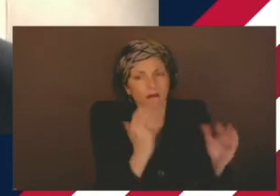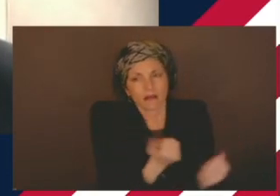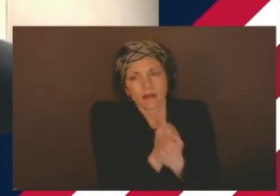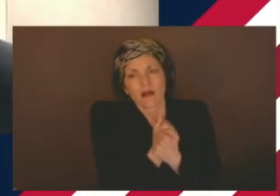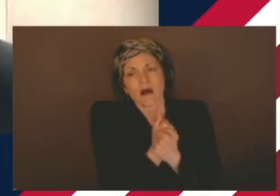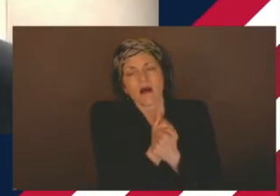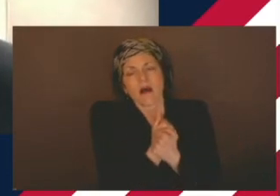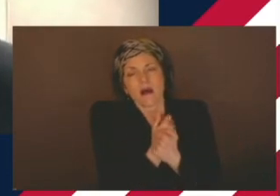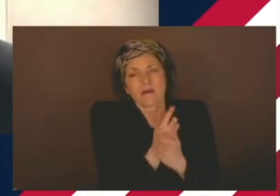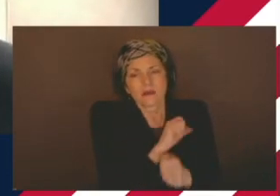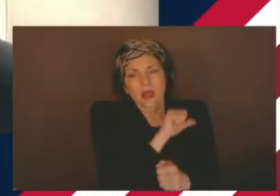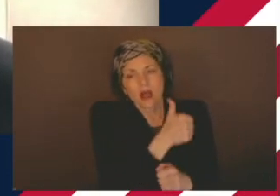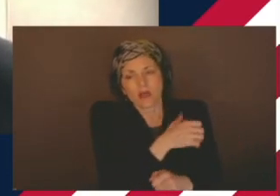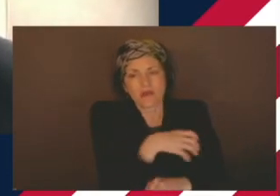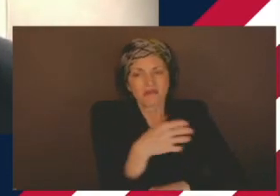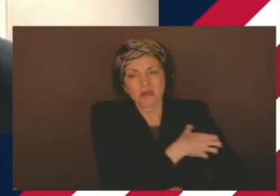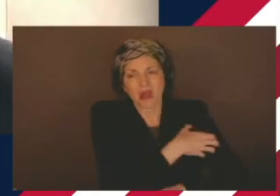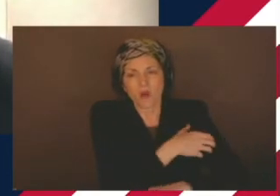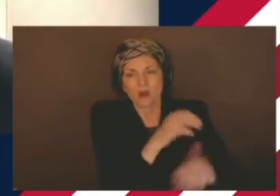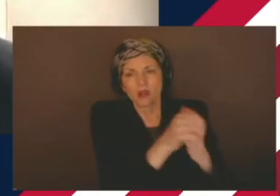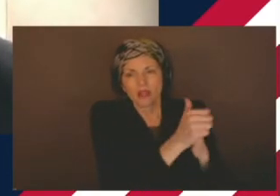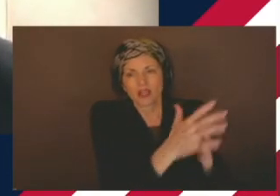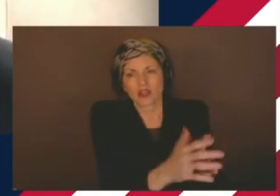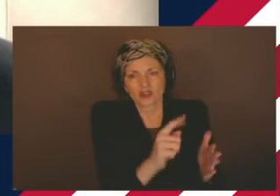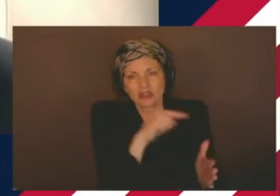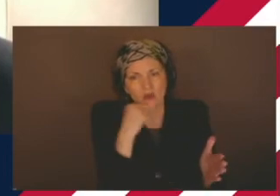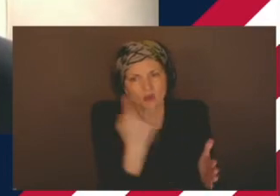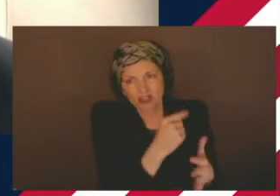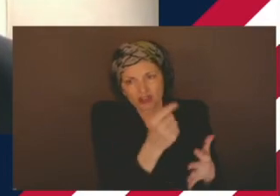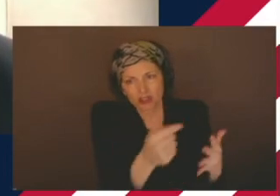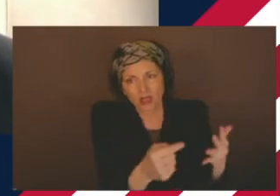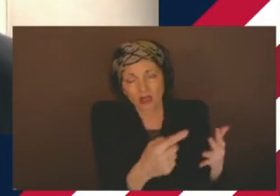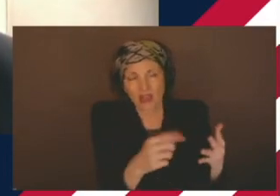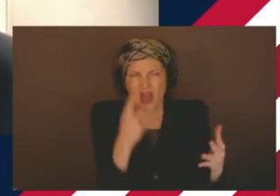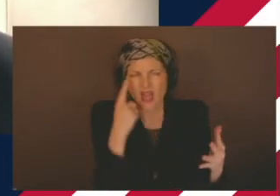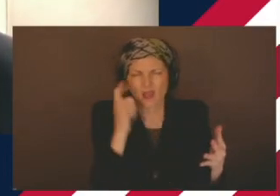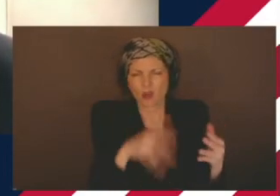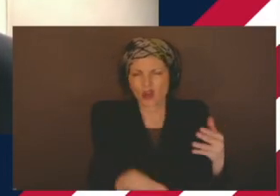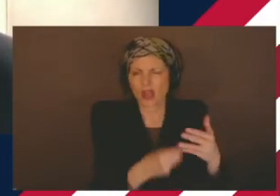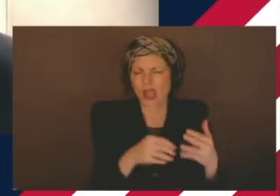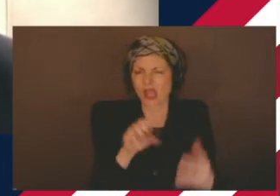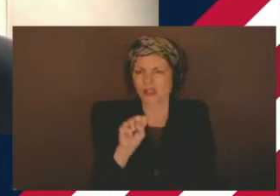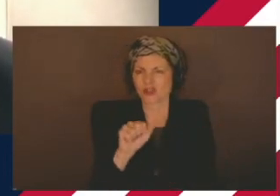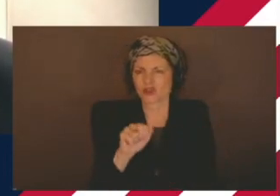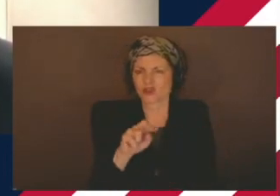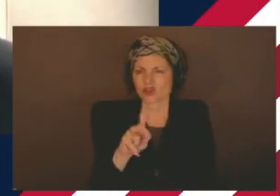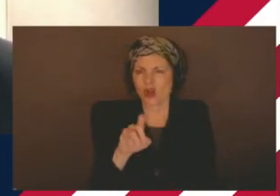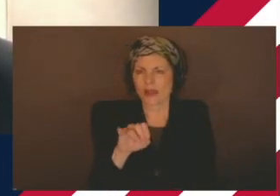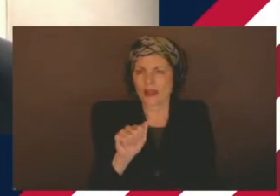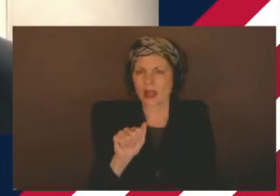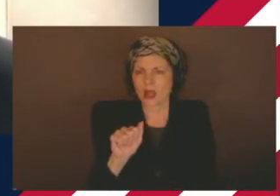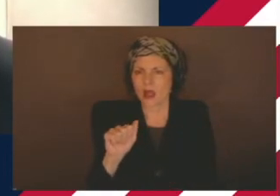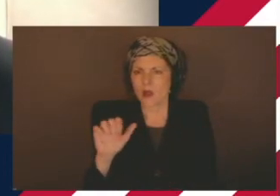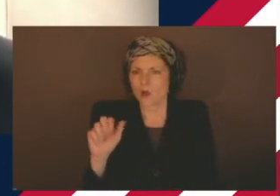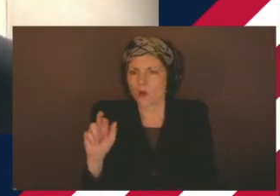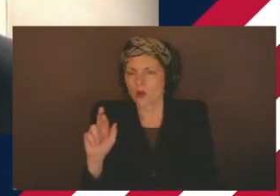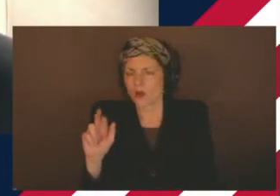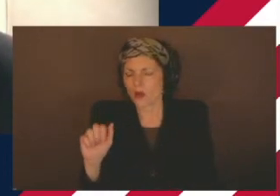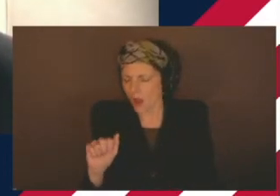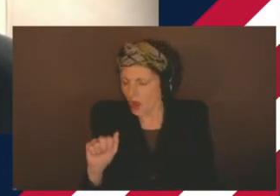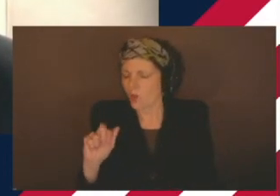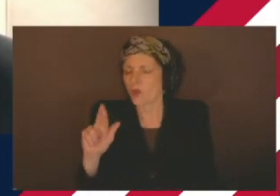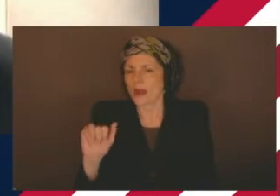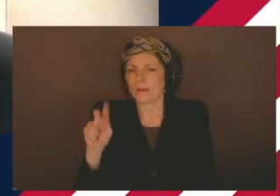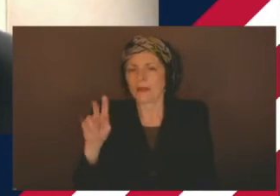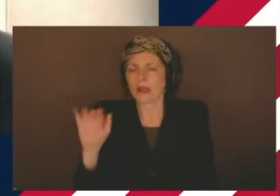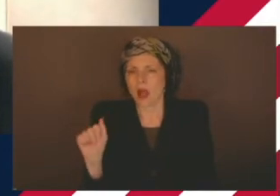I think we can probably safely add Saudi Arabia to the list. But I think one of the elements of his kinship